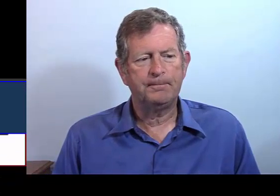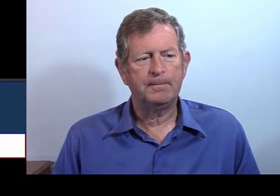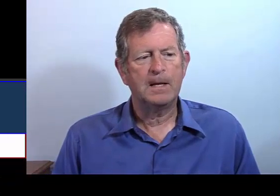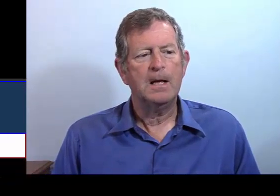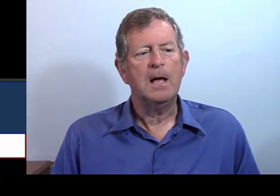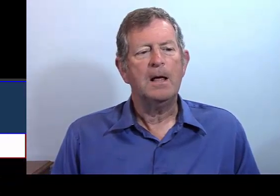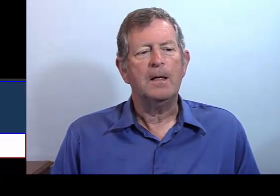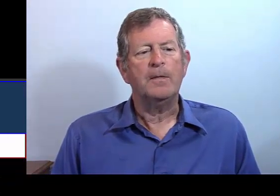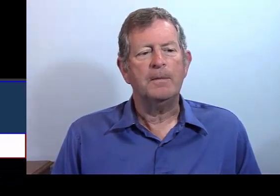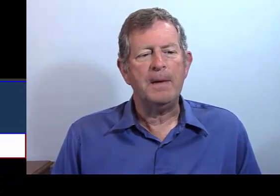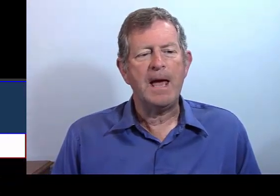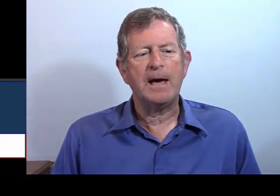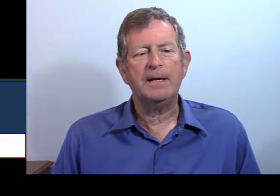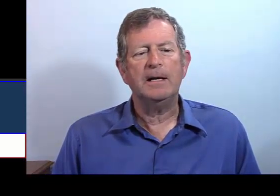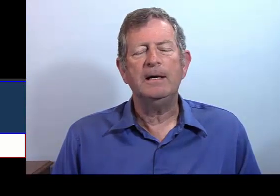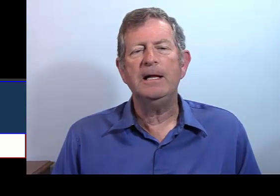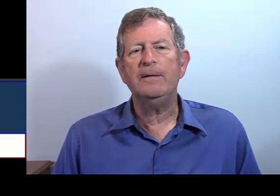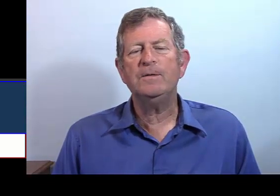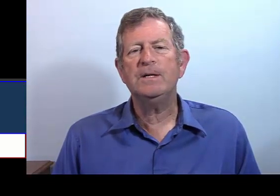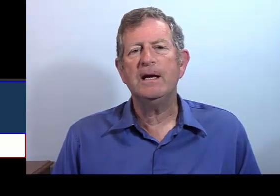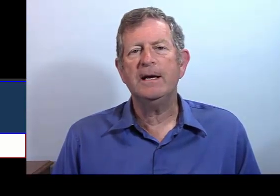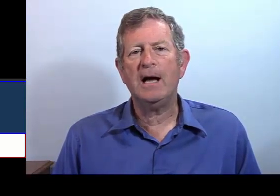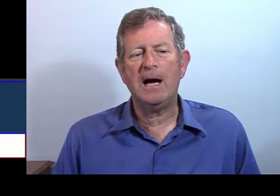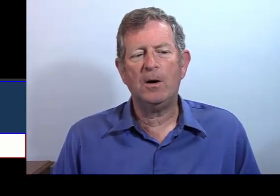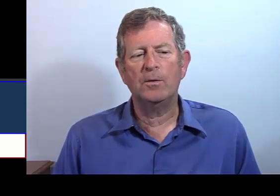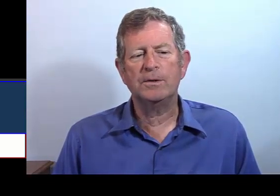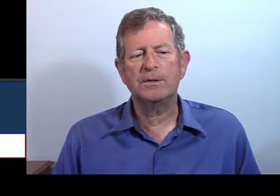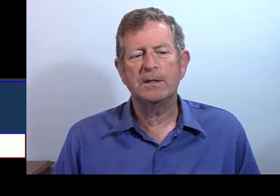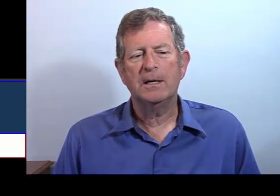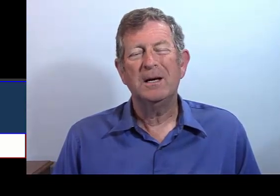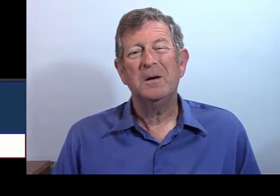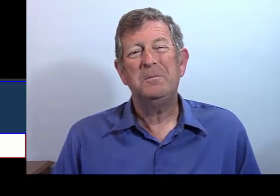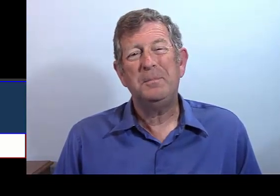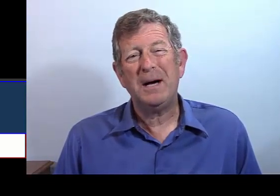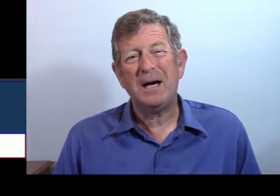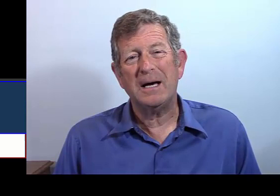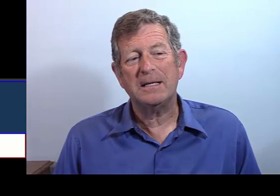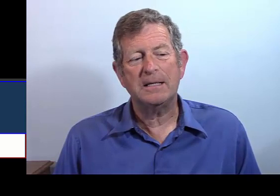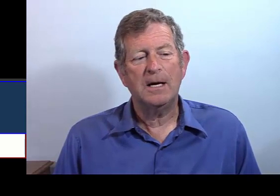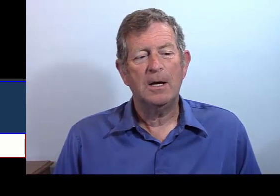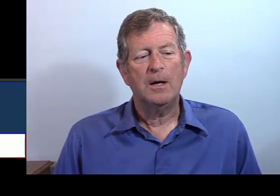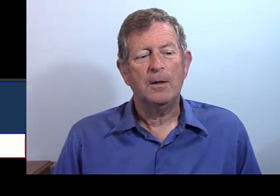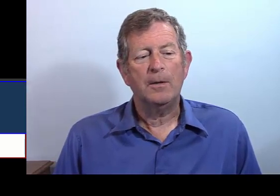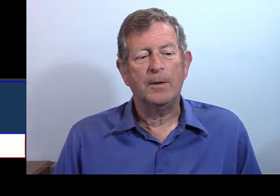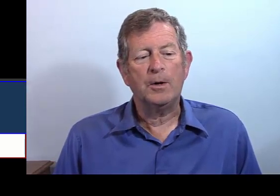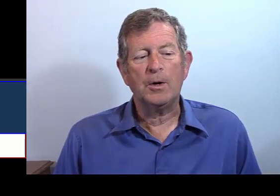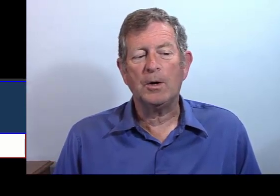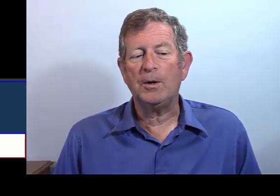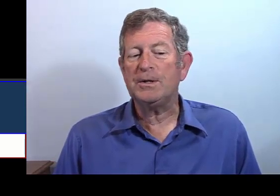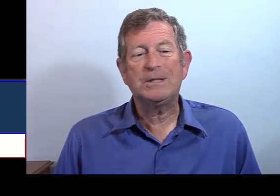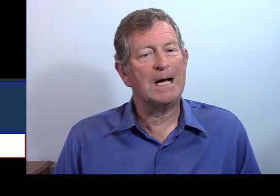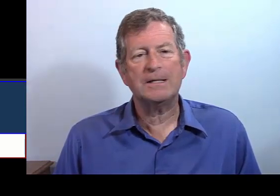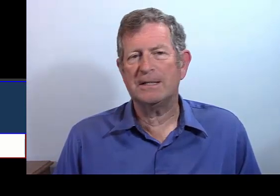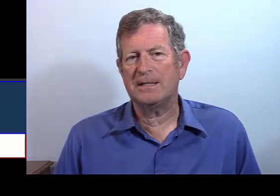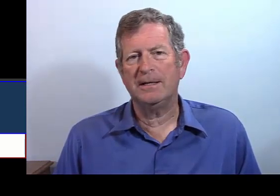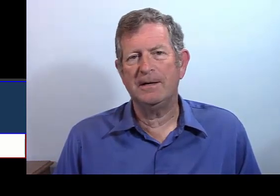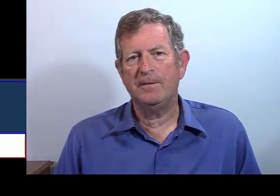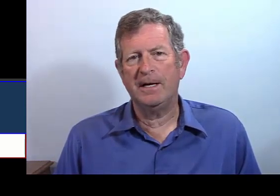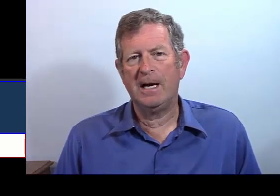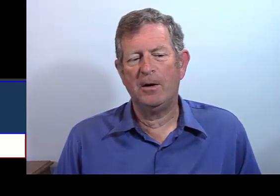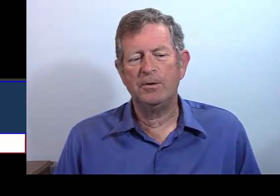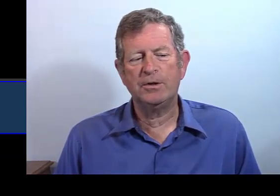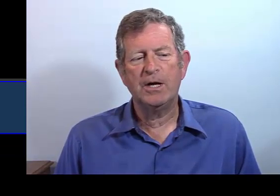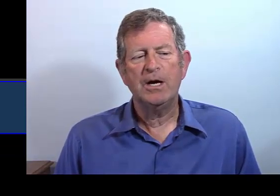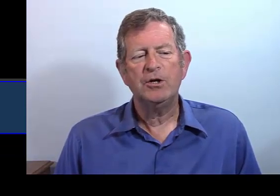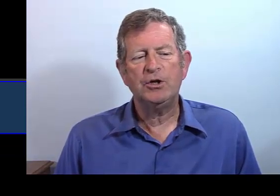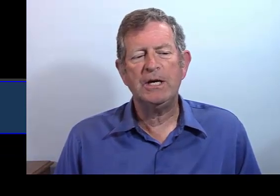example, the man lives in a house, but the girl doesn't live